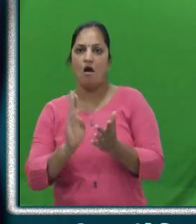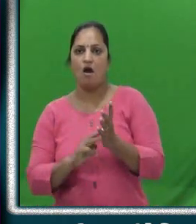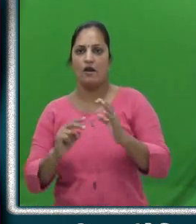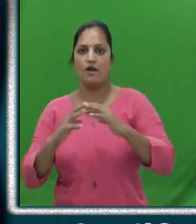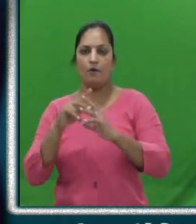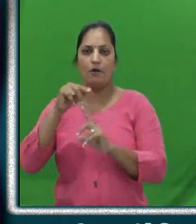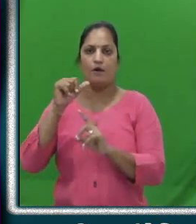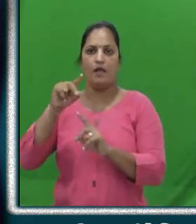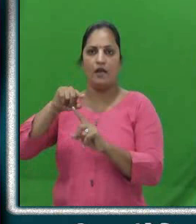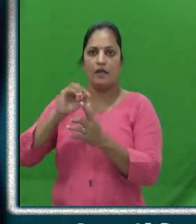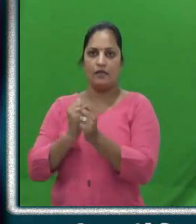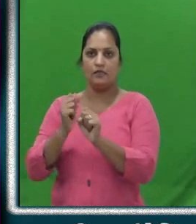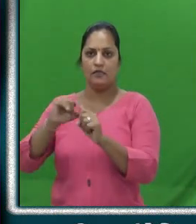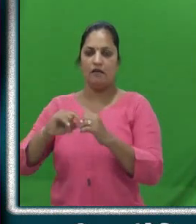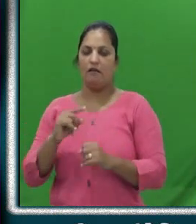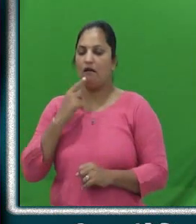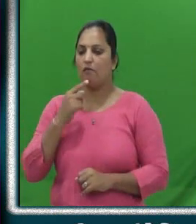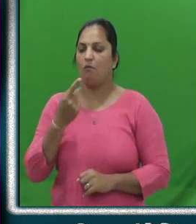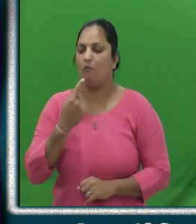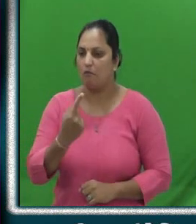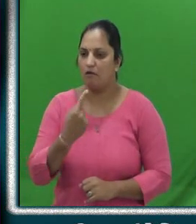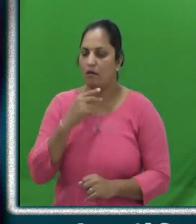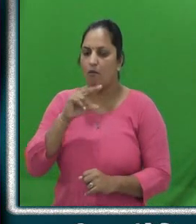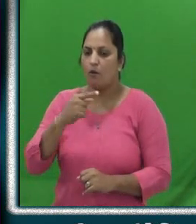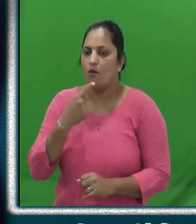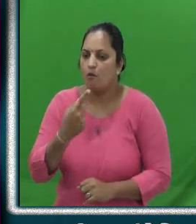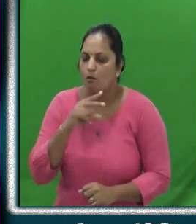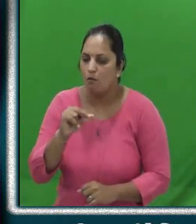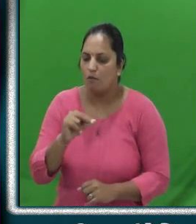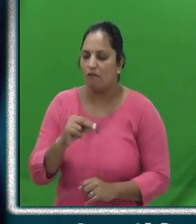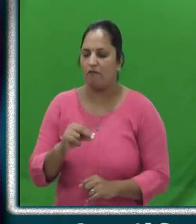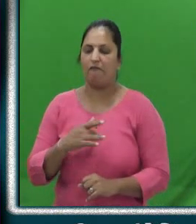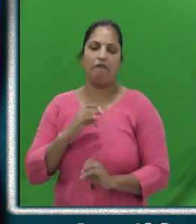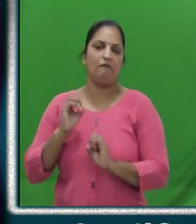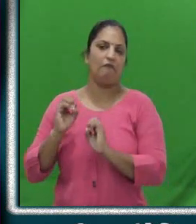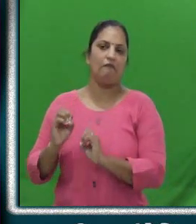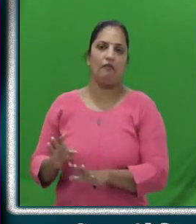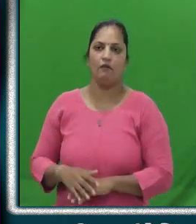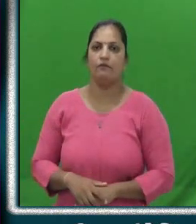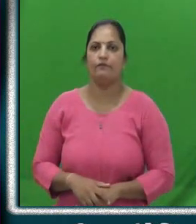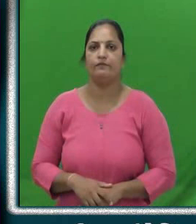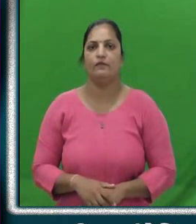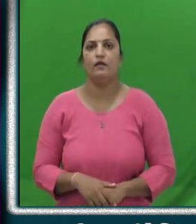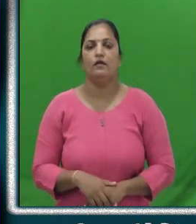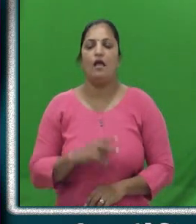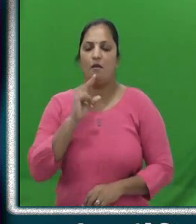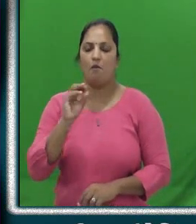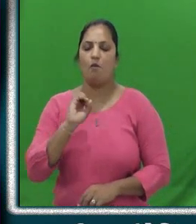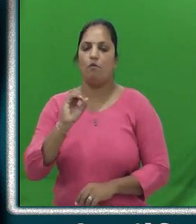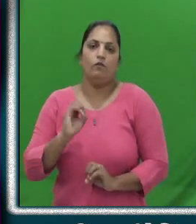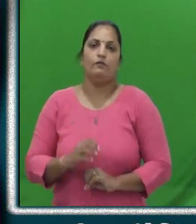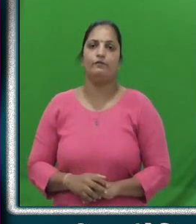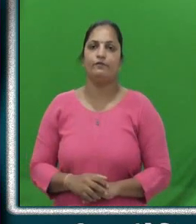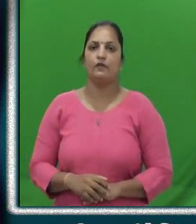hesitation, unwillingness, unwillingness etle khachkaat, koi vastu ma apan khachkaat thai na, so ene keva